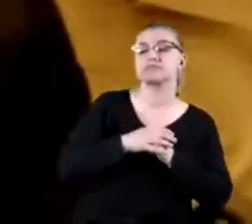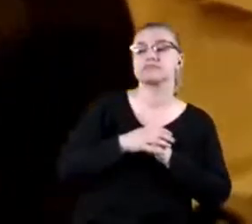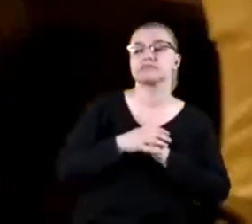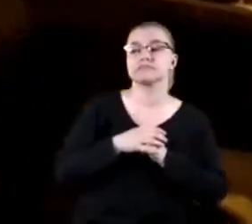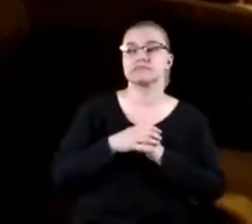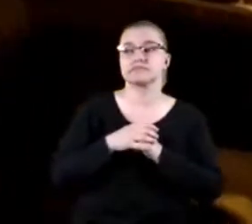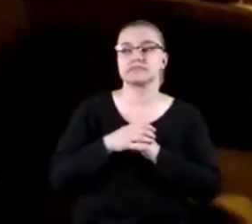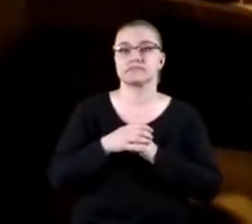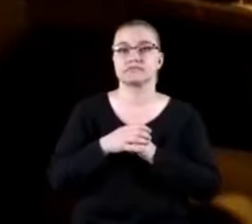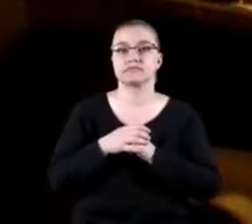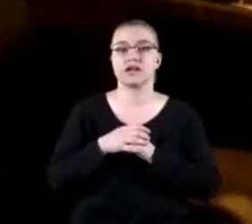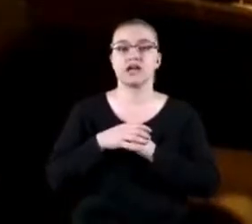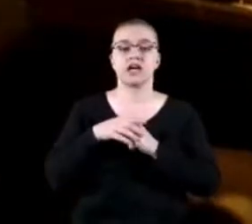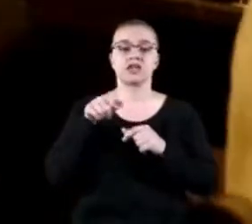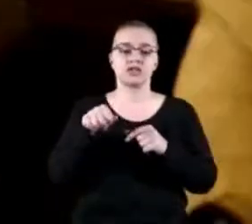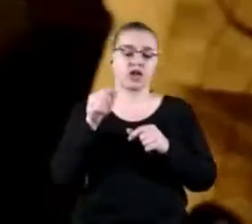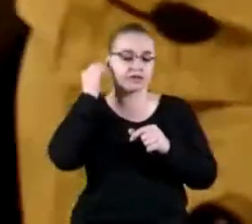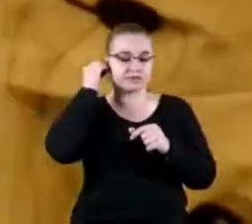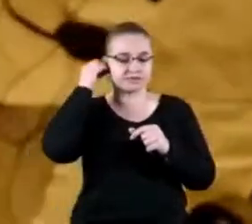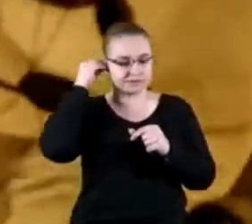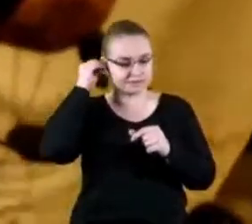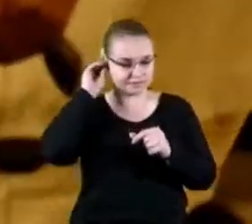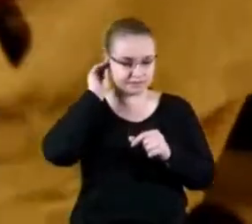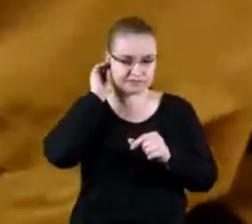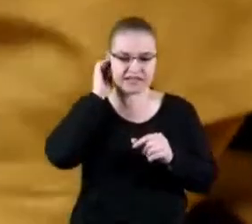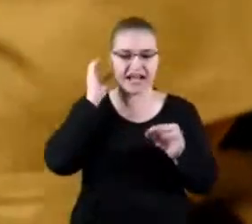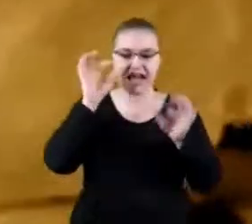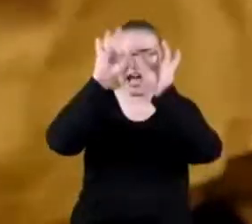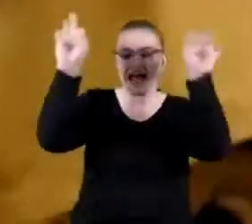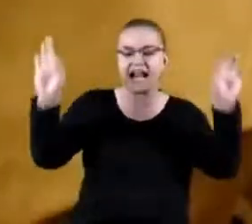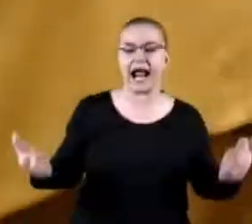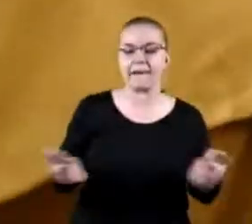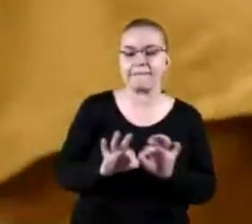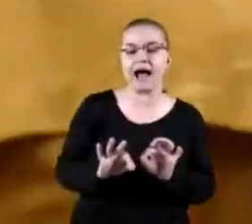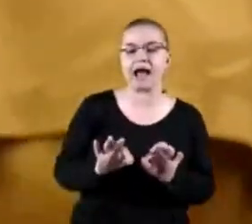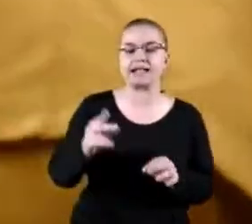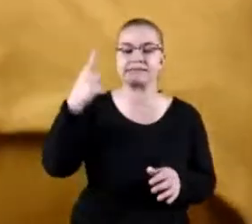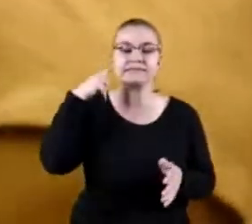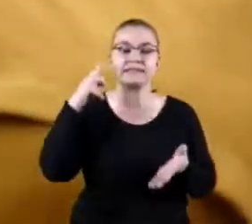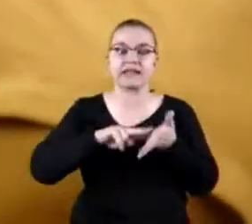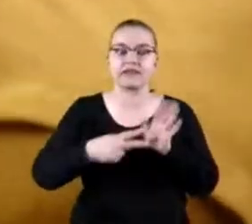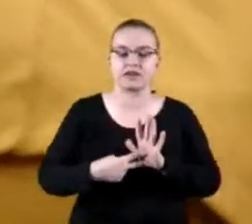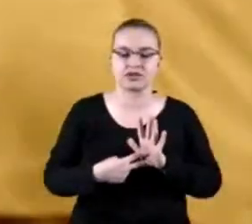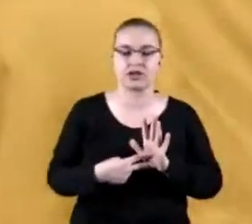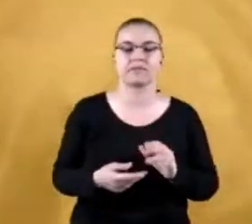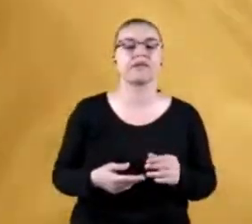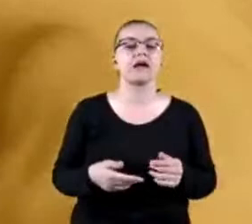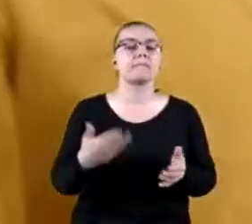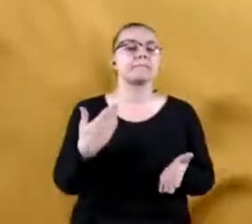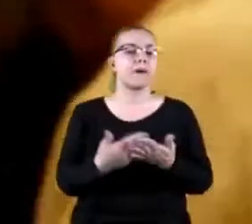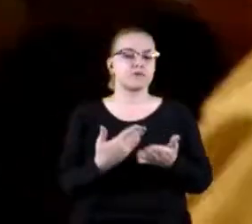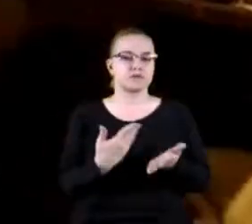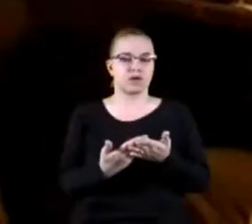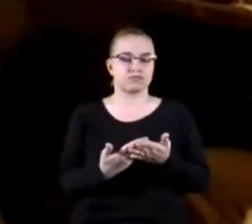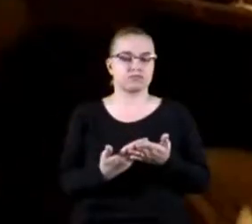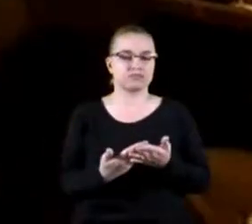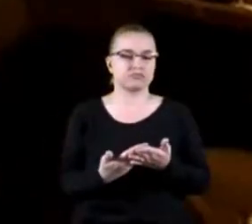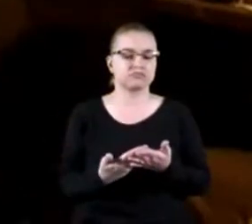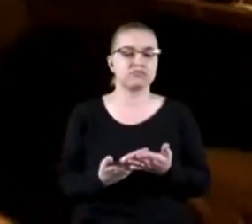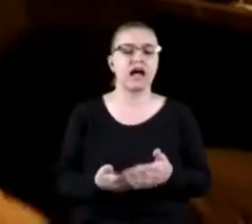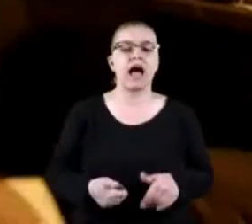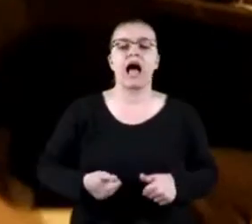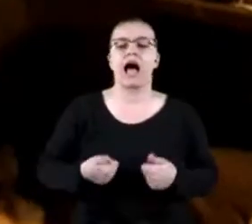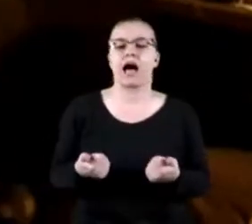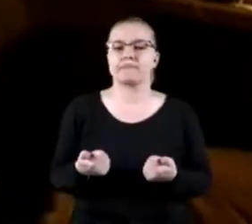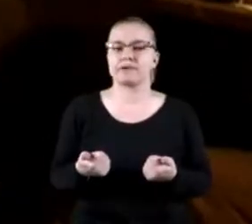strategic framework towards this green, the green, resilient, inclusive development approach.